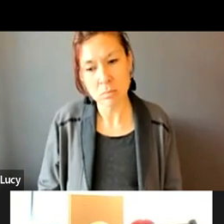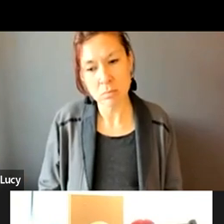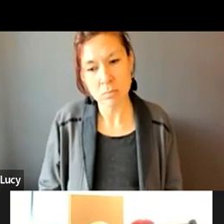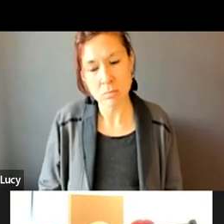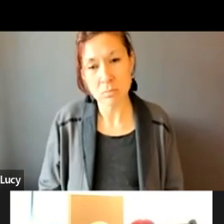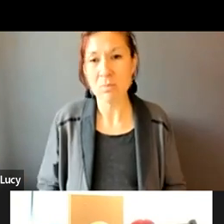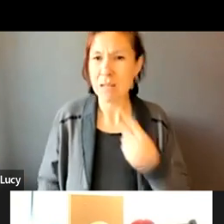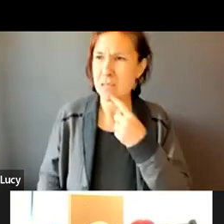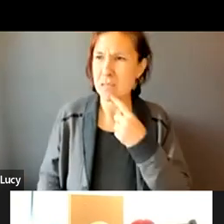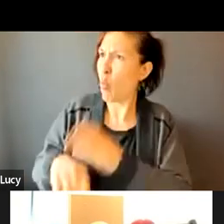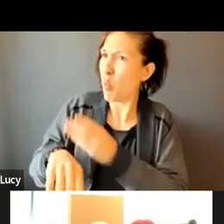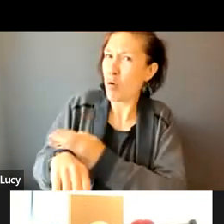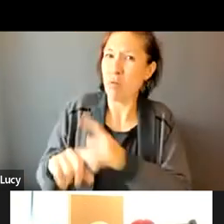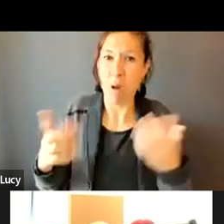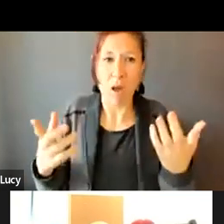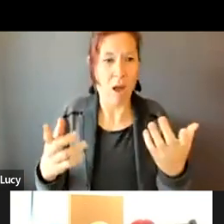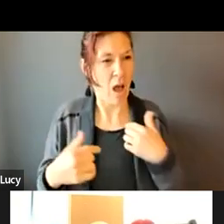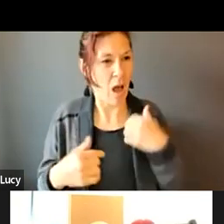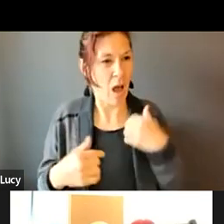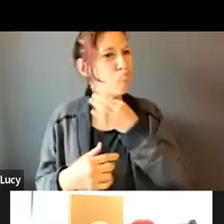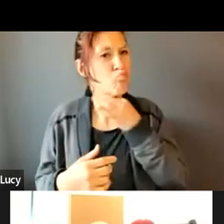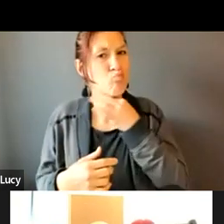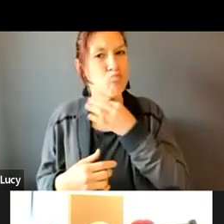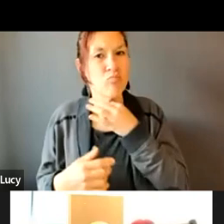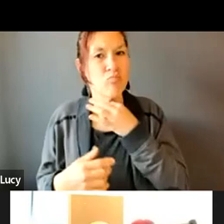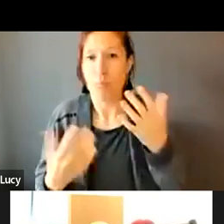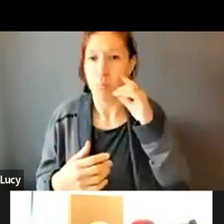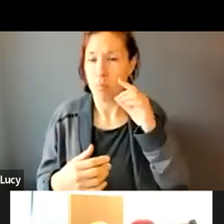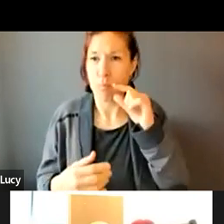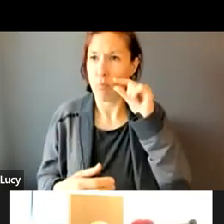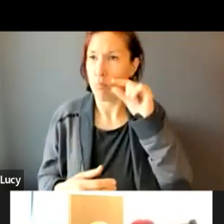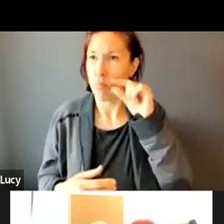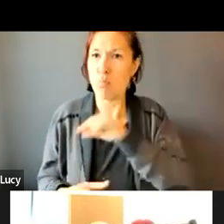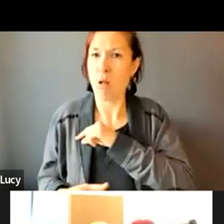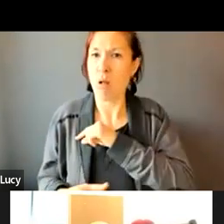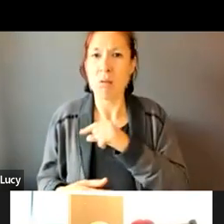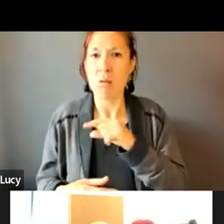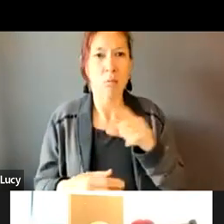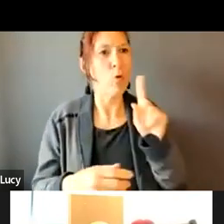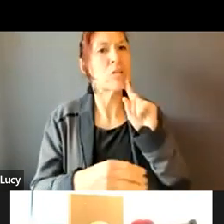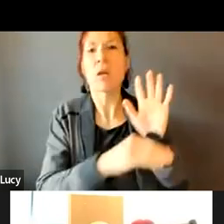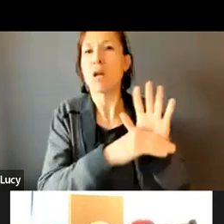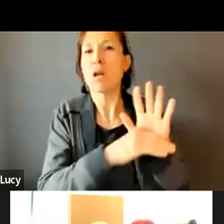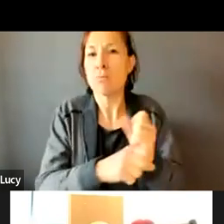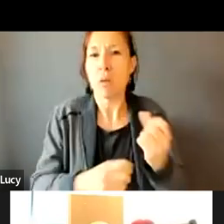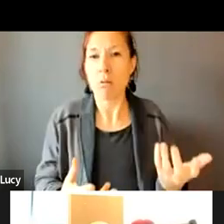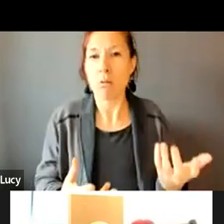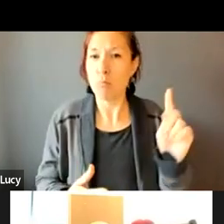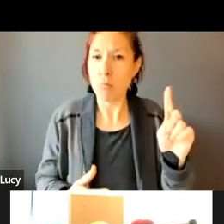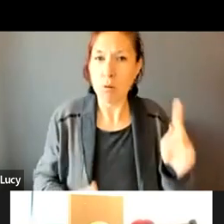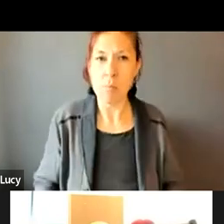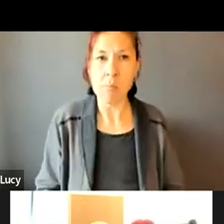I asked myself what is the quality warranty we get company